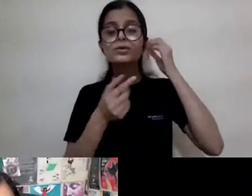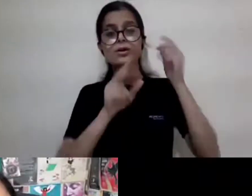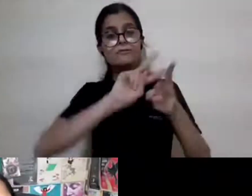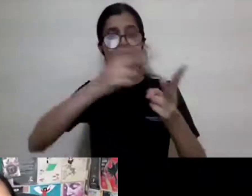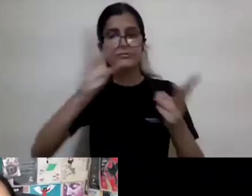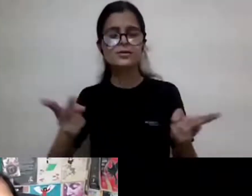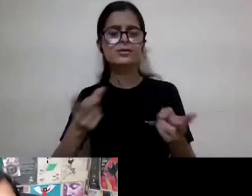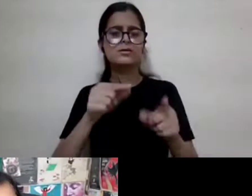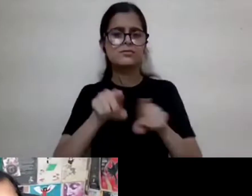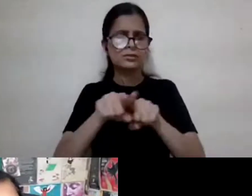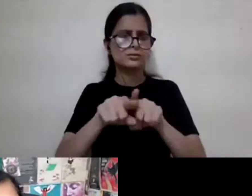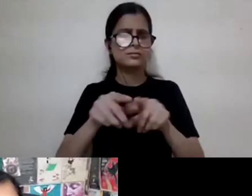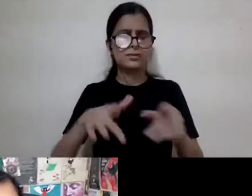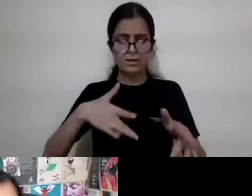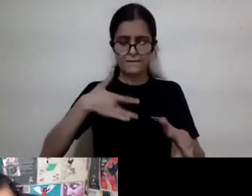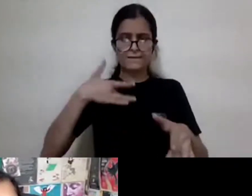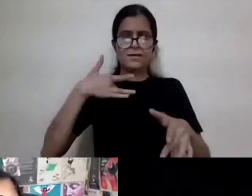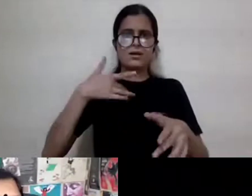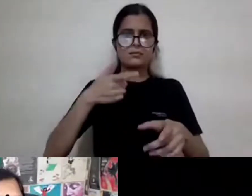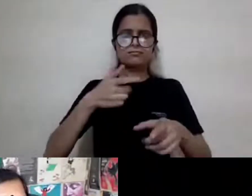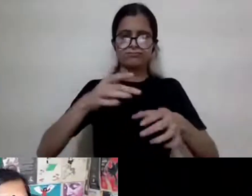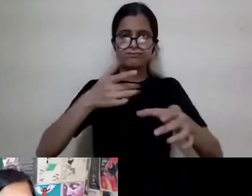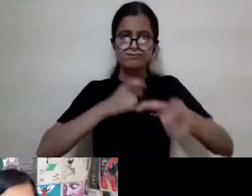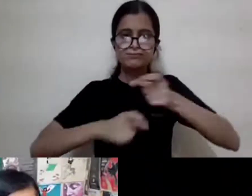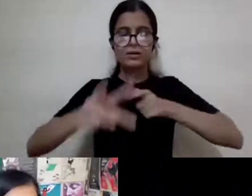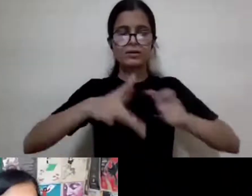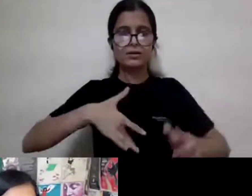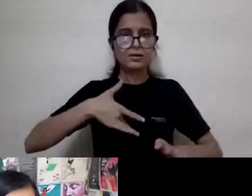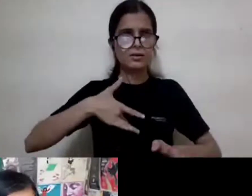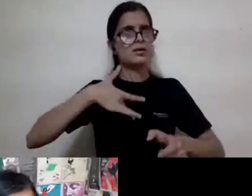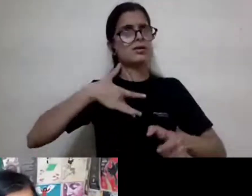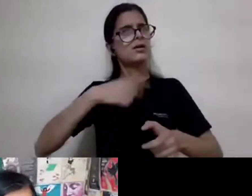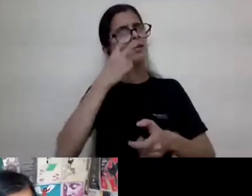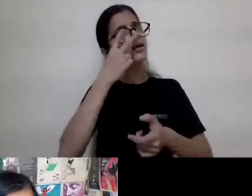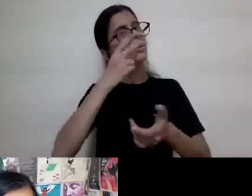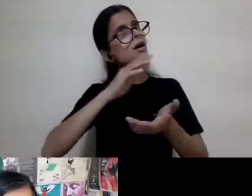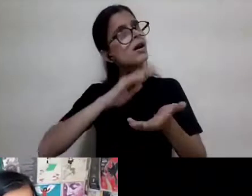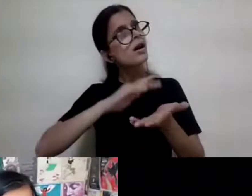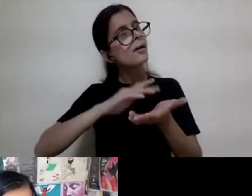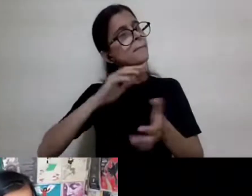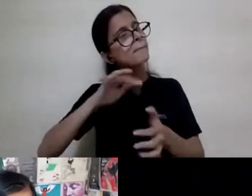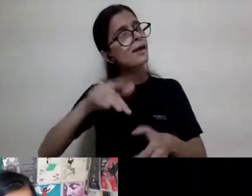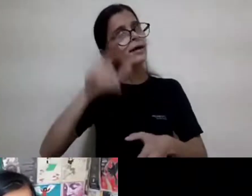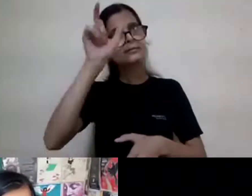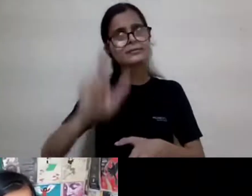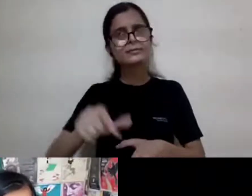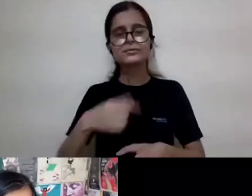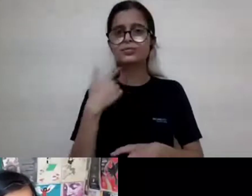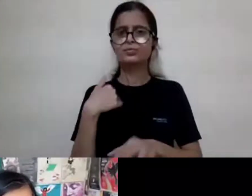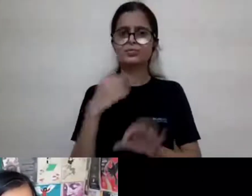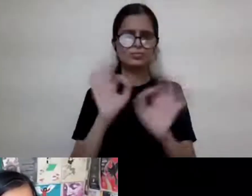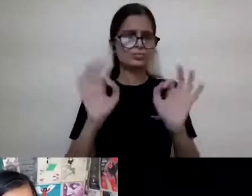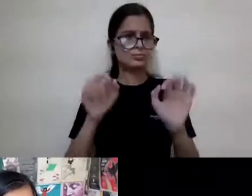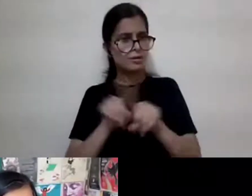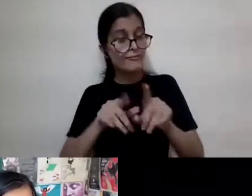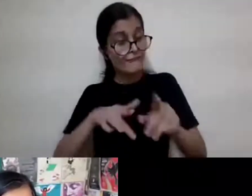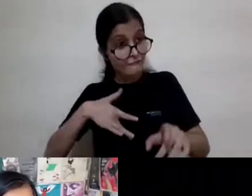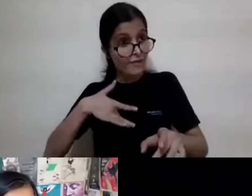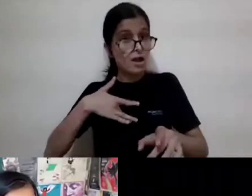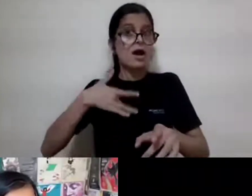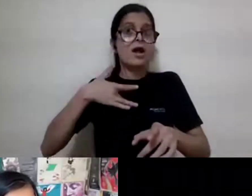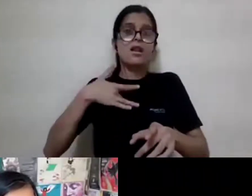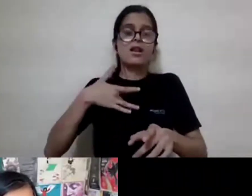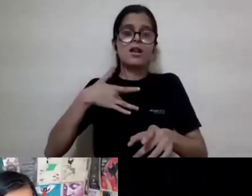time sensitizing non-blind people and users of the space in the museum to